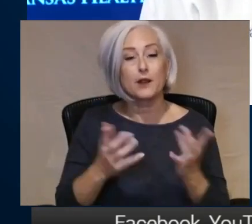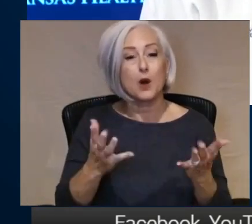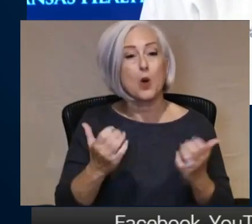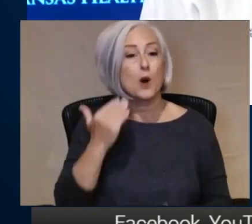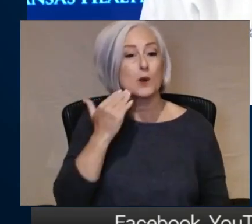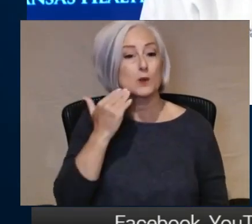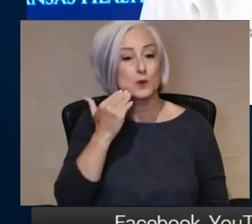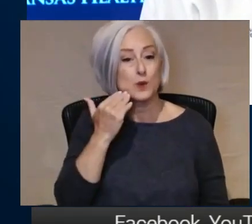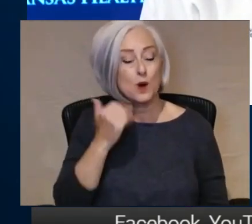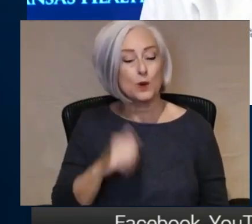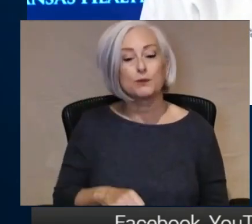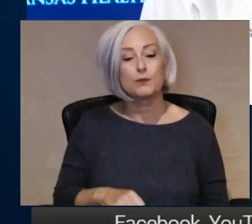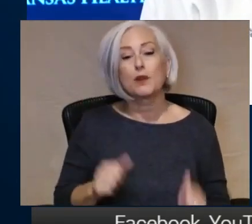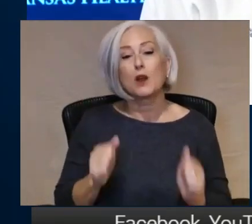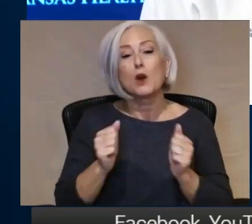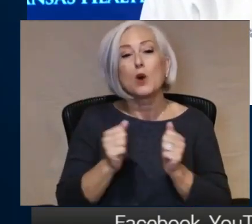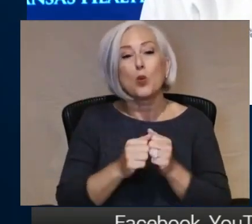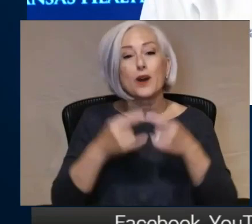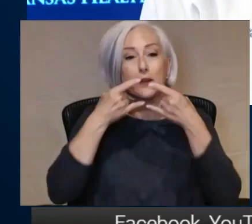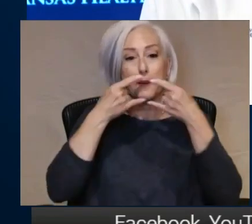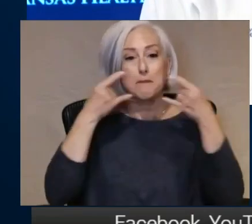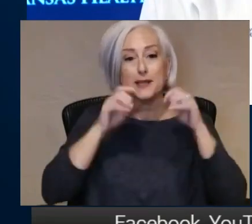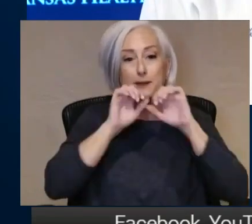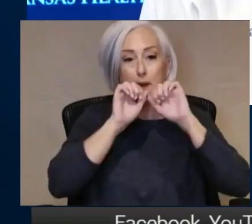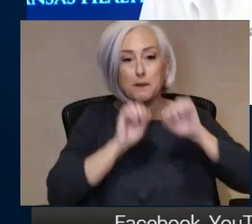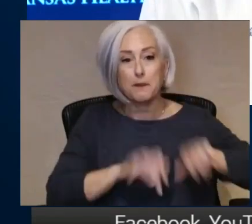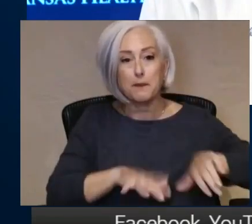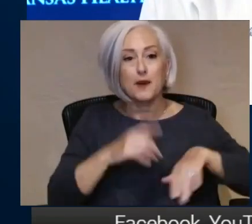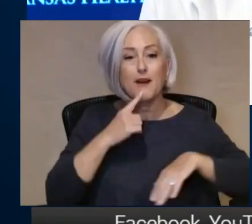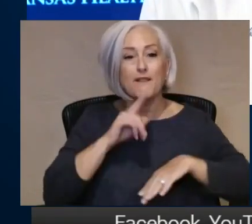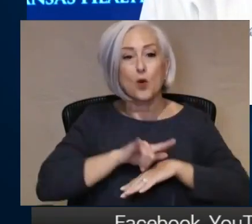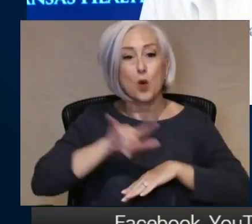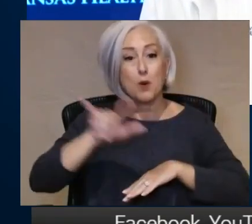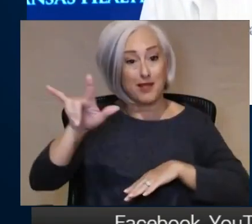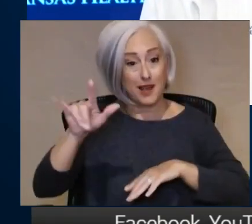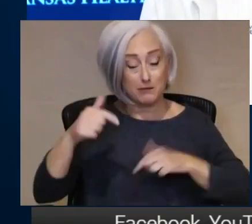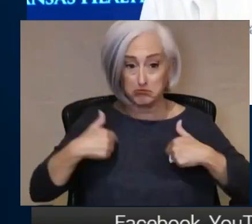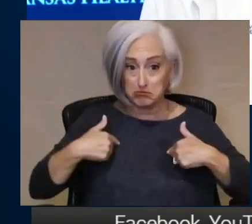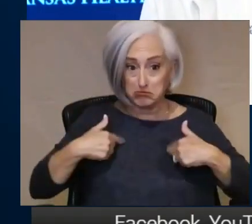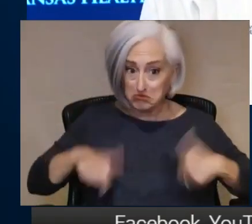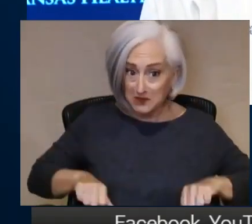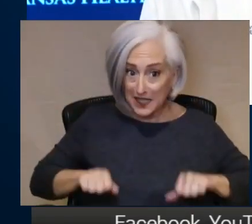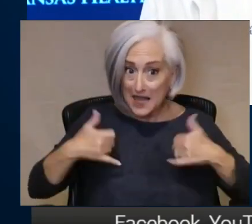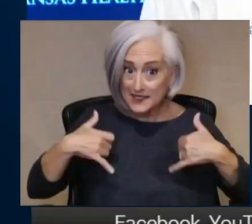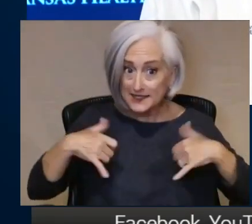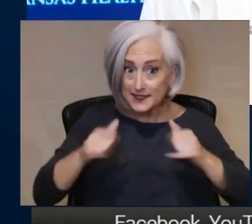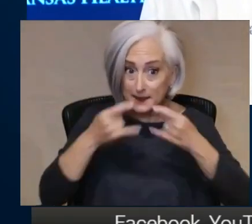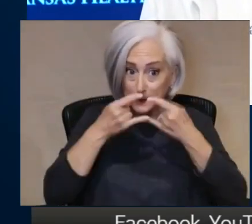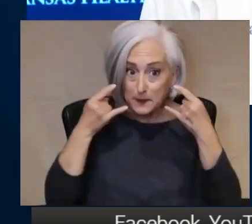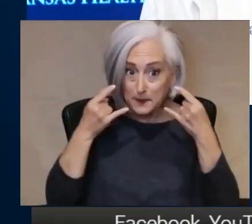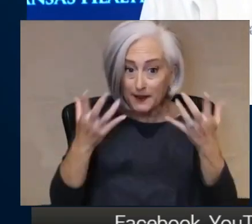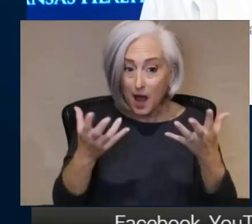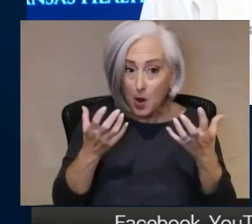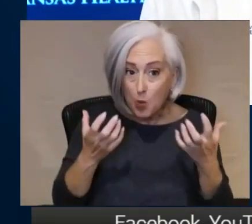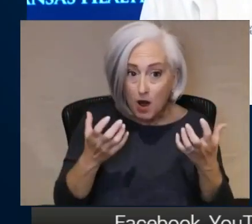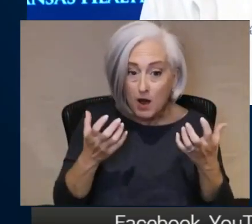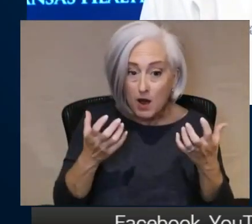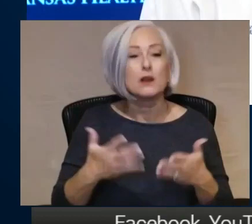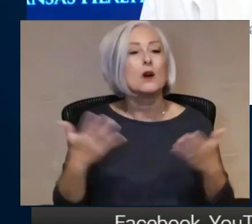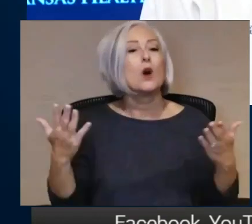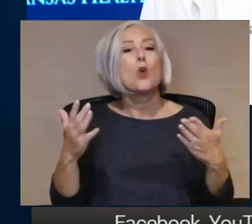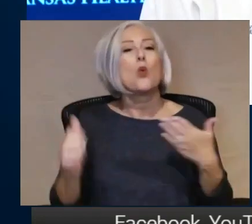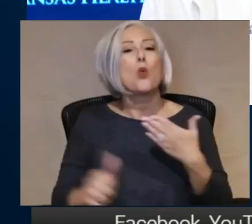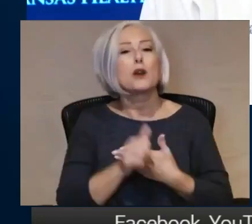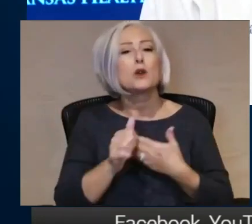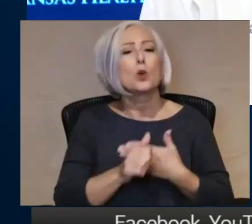with the mask mandate lifted on planes, can I still wear one if I want to? And where is the risk of catching COVID more,